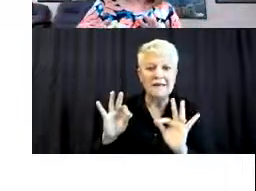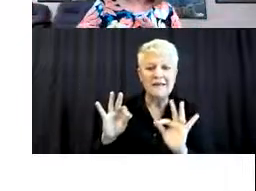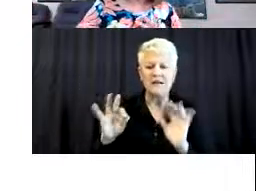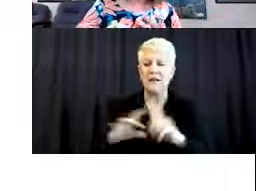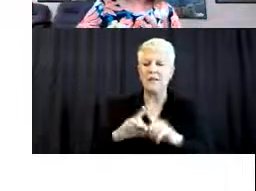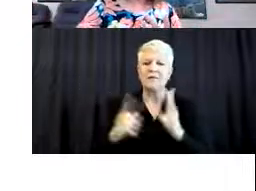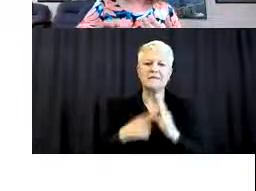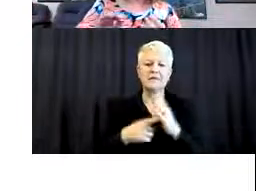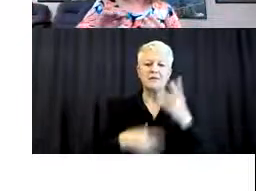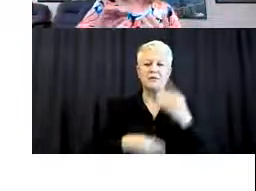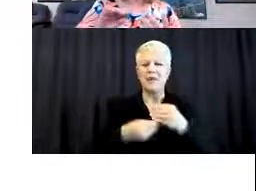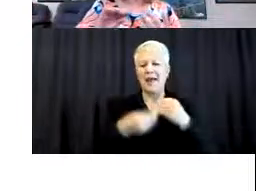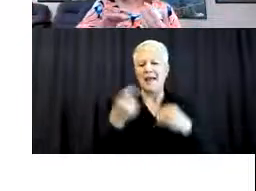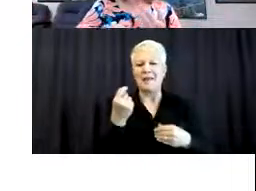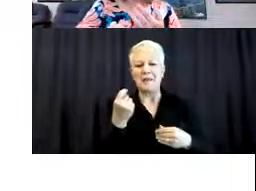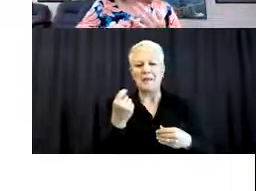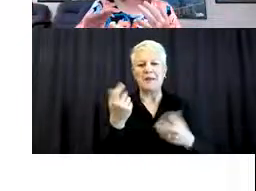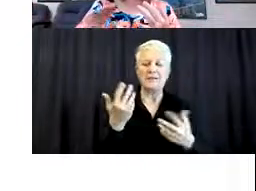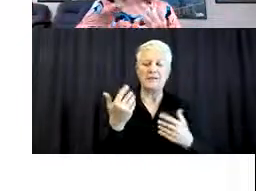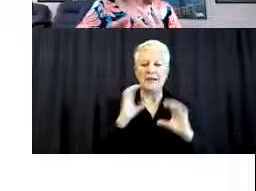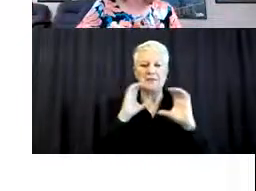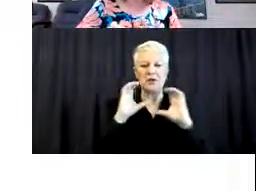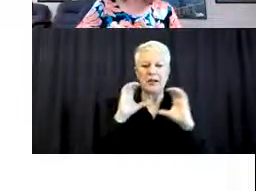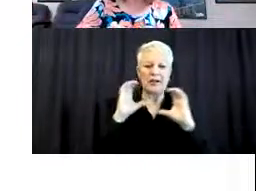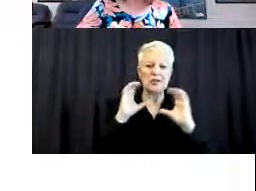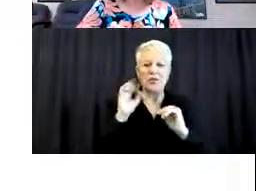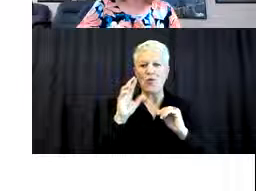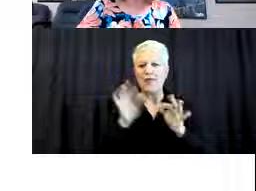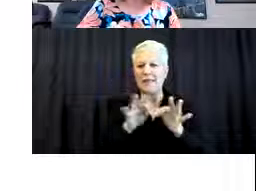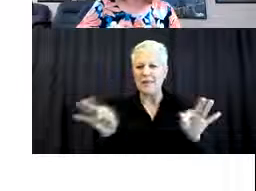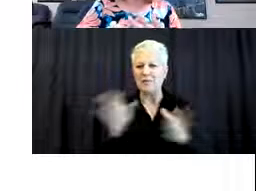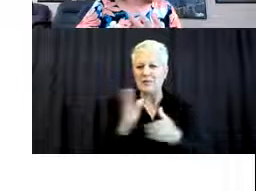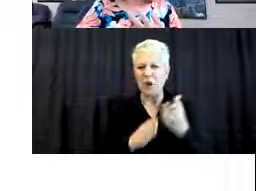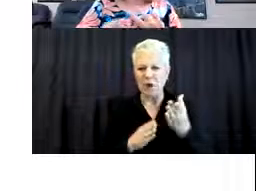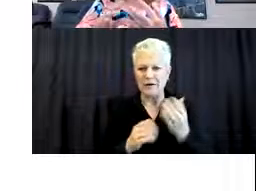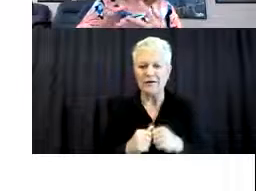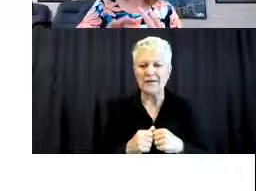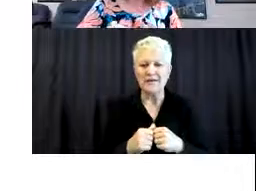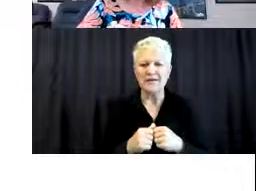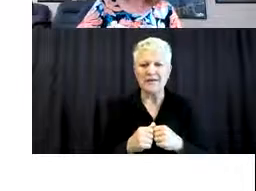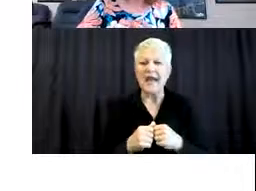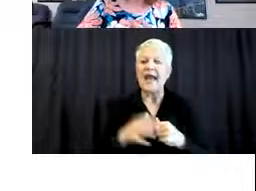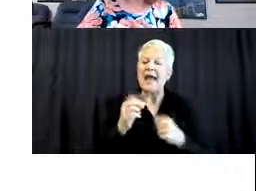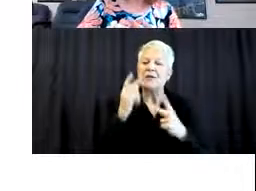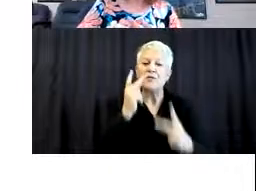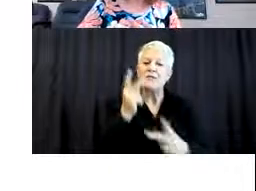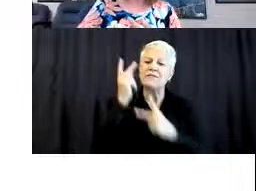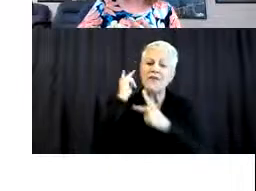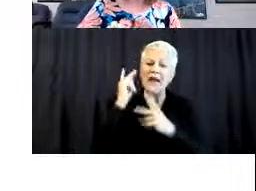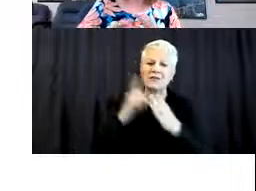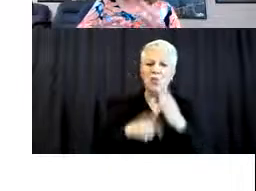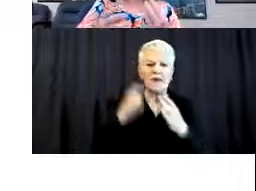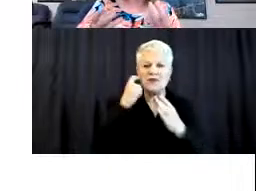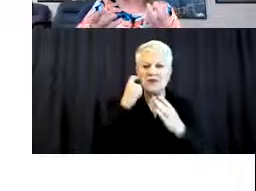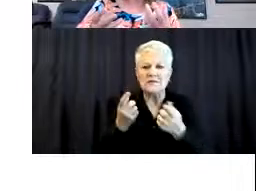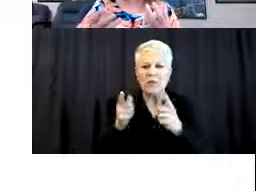to add in a little bit of the communication or language part of things, and to reflect on what just went